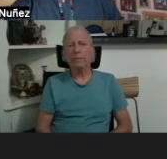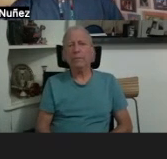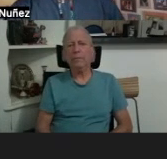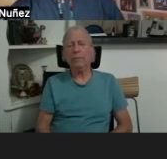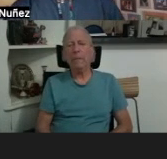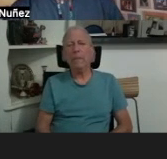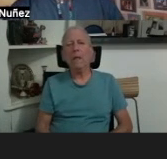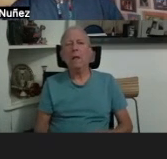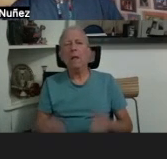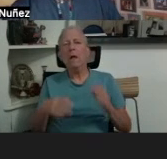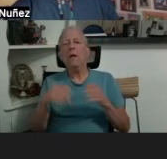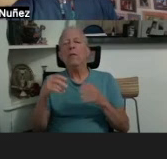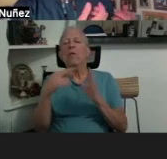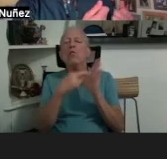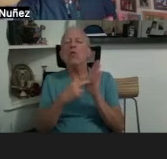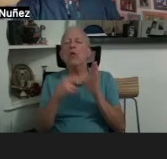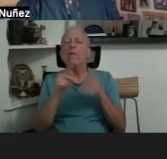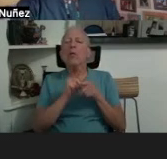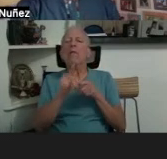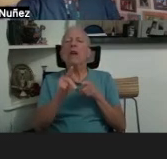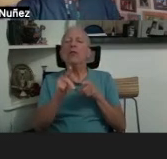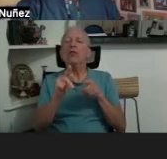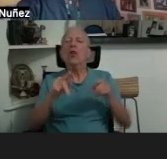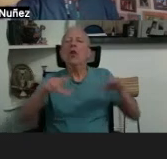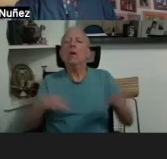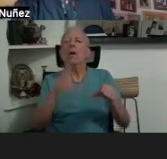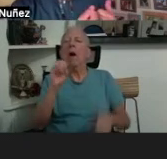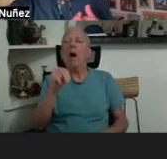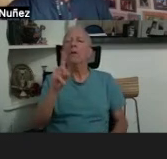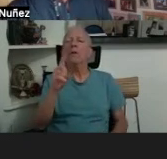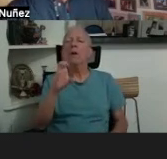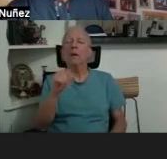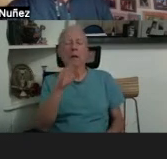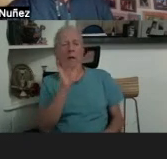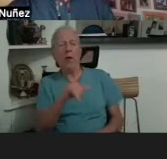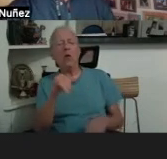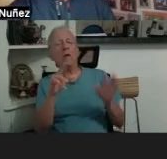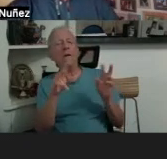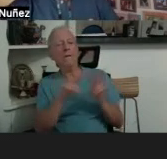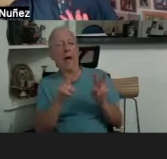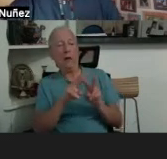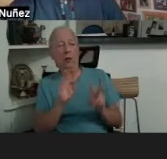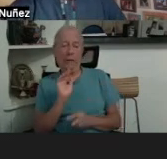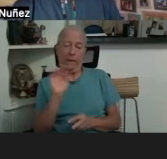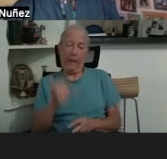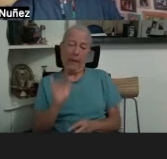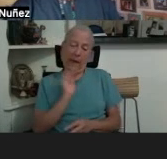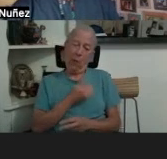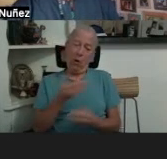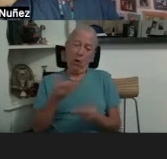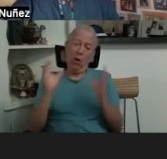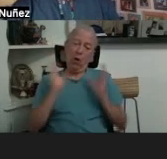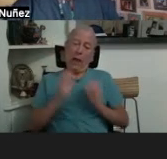rules of professional conduct, how do those values that our clients are bringing to us and that we are bringing into